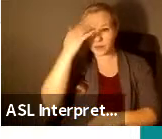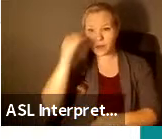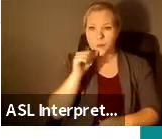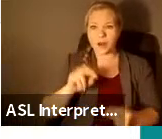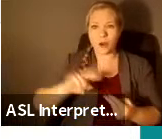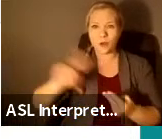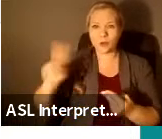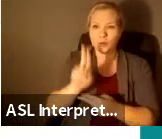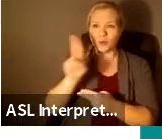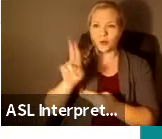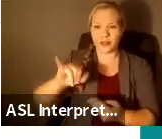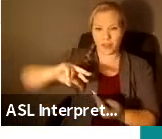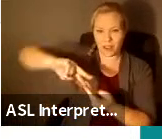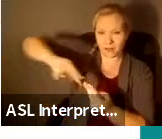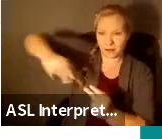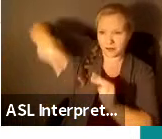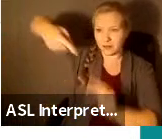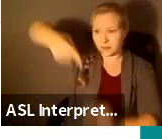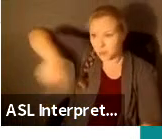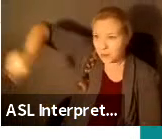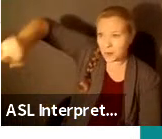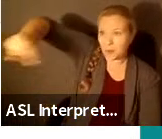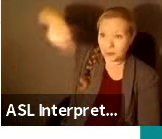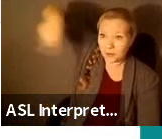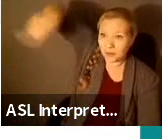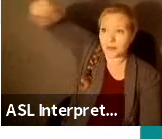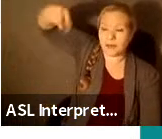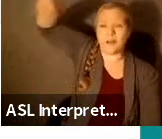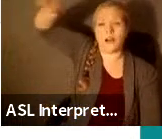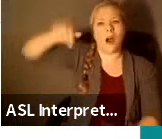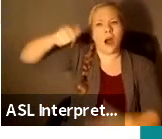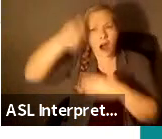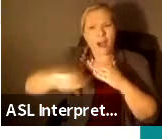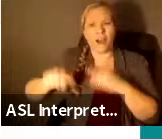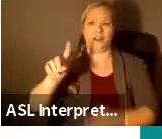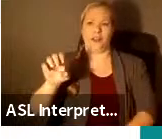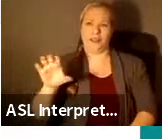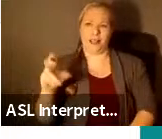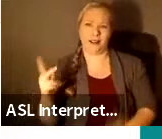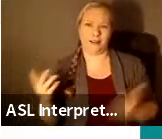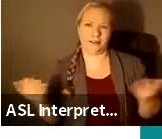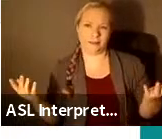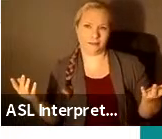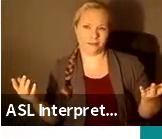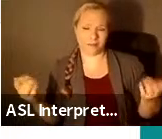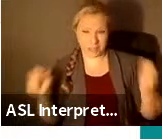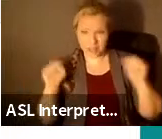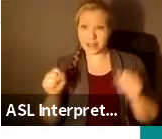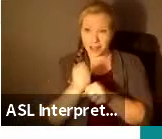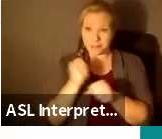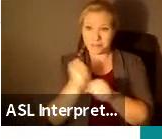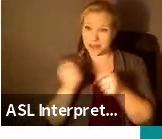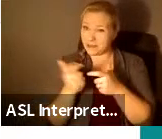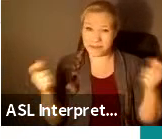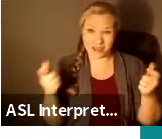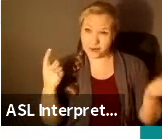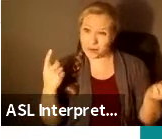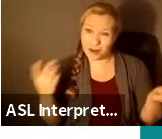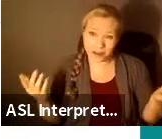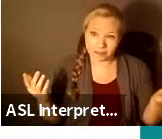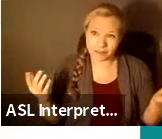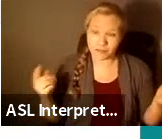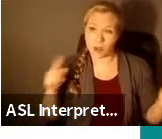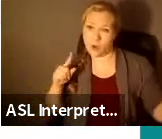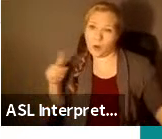tuck it under the deck? Tuck it under the deck. You can make it bigger under there. You could make it oblong. And that would give you